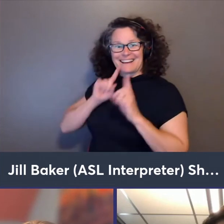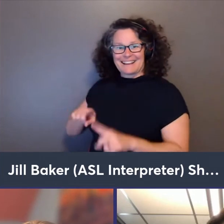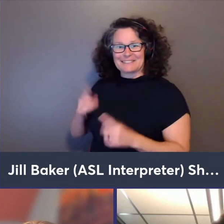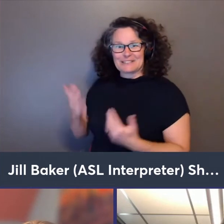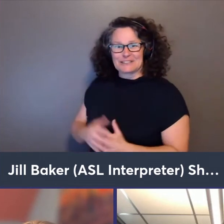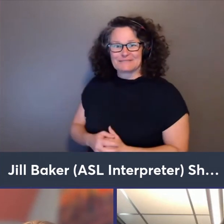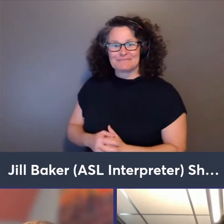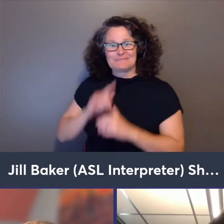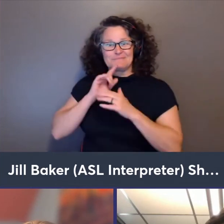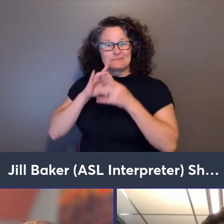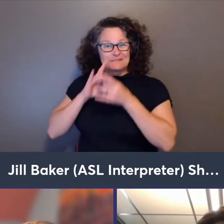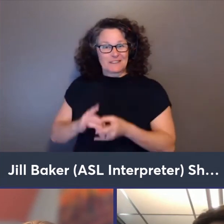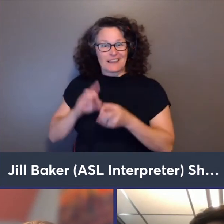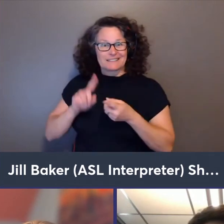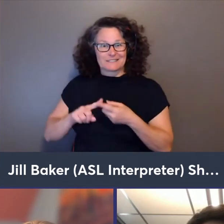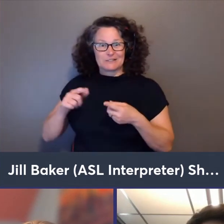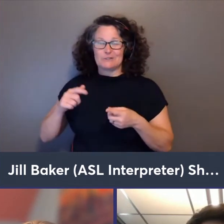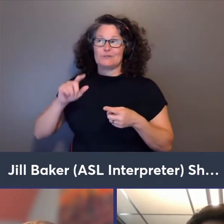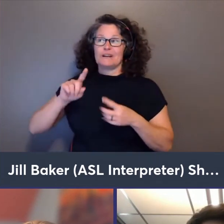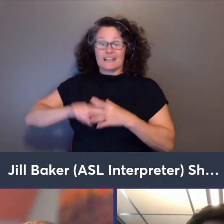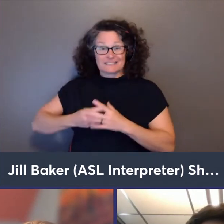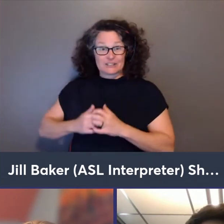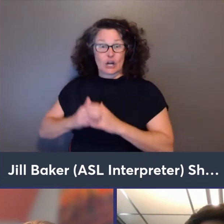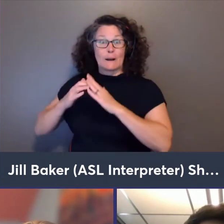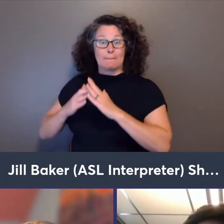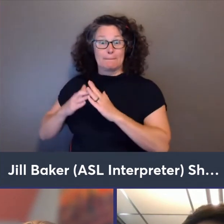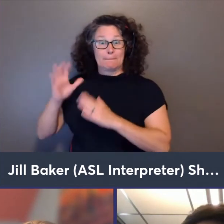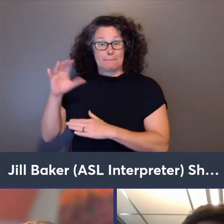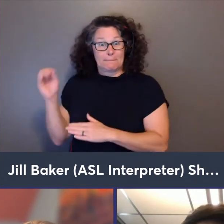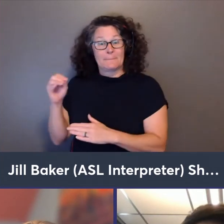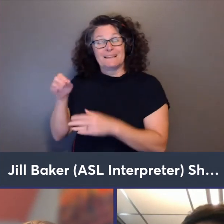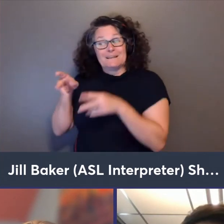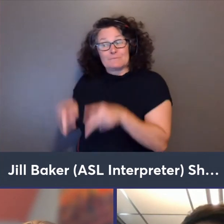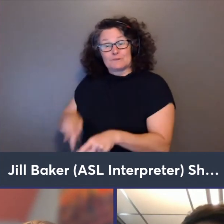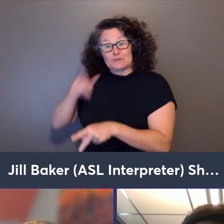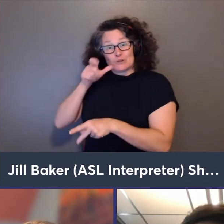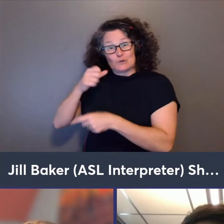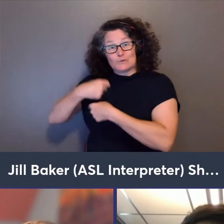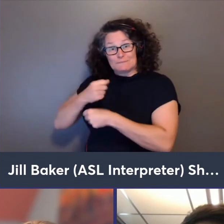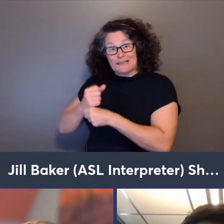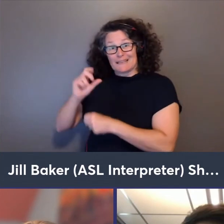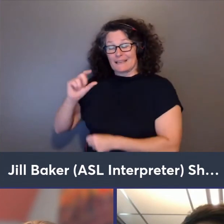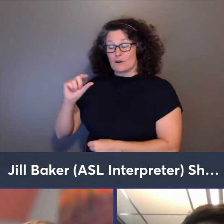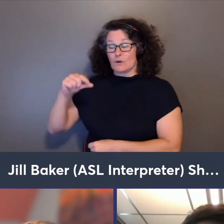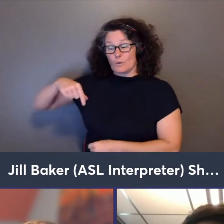of relates to a startup that I was working with. The person who was actually creating QuickSight's dashboards.